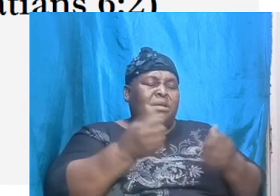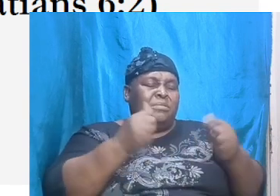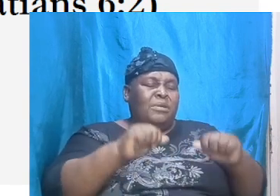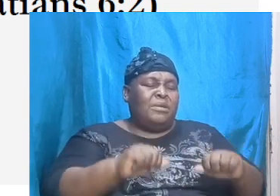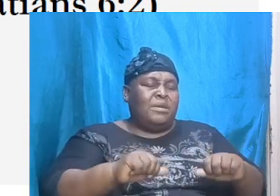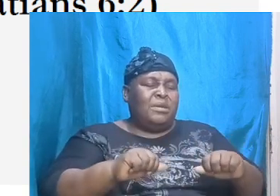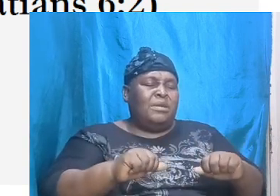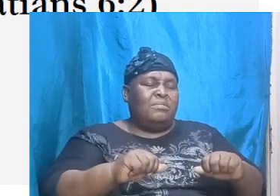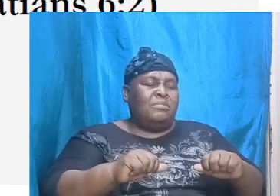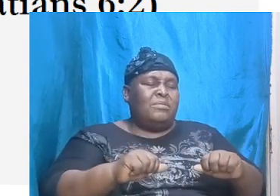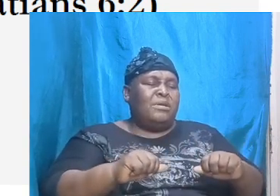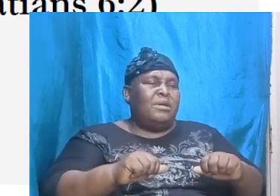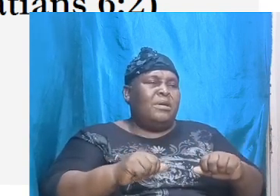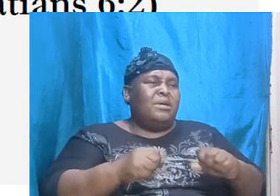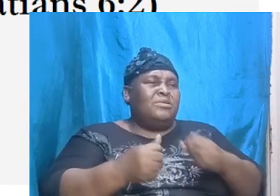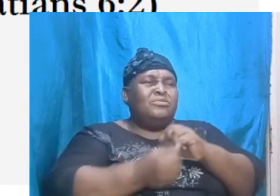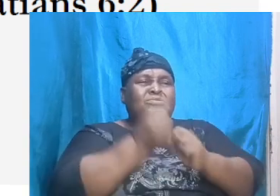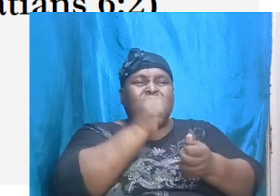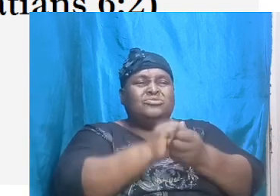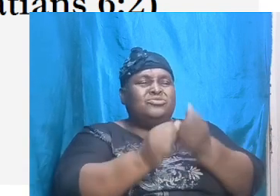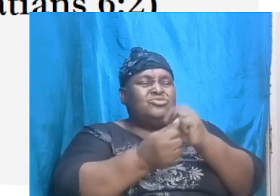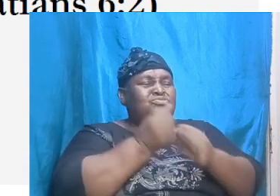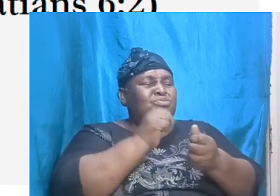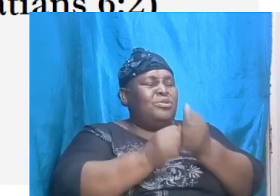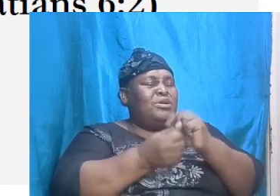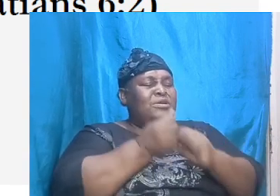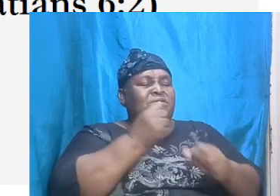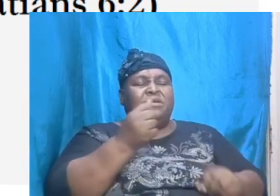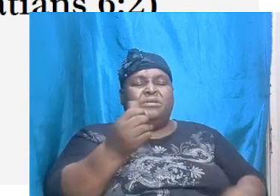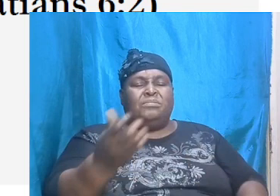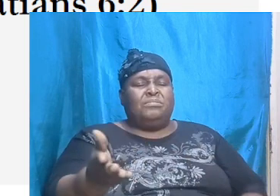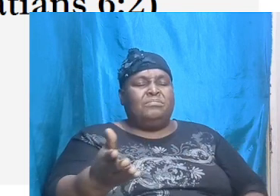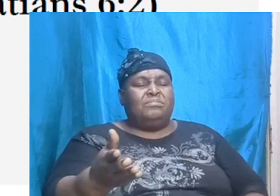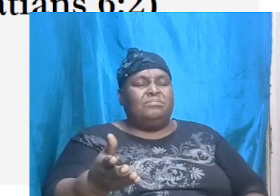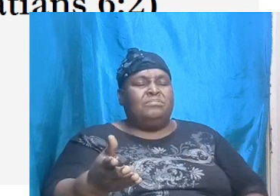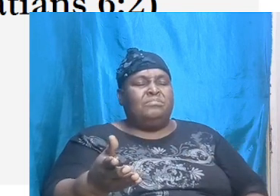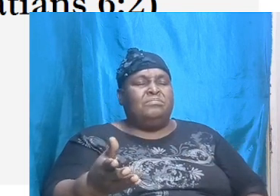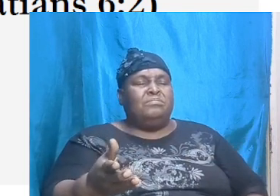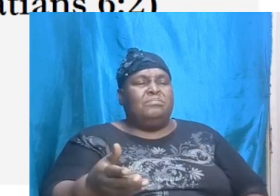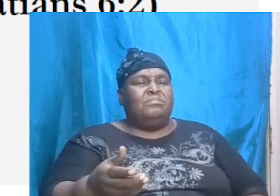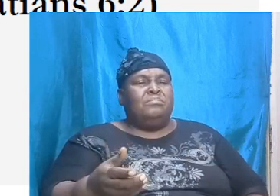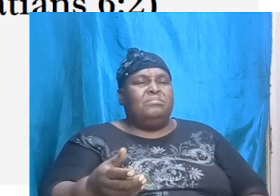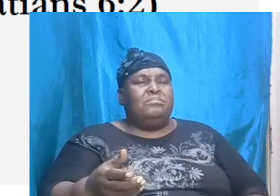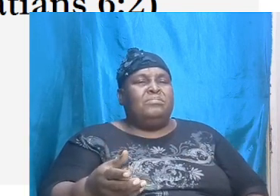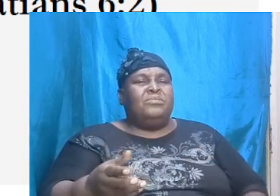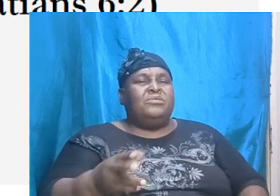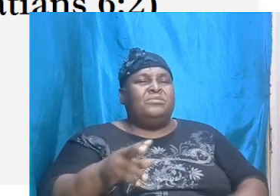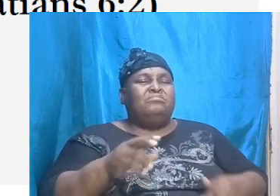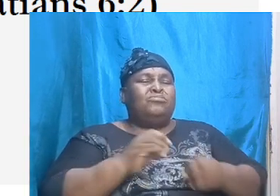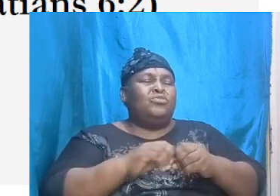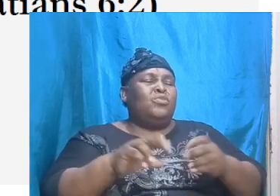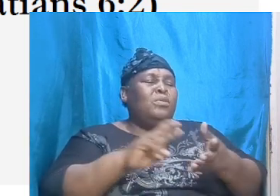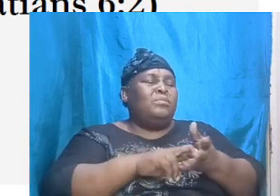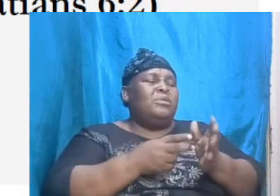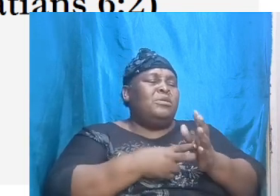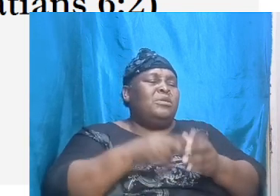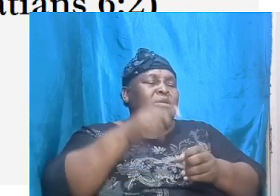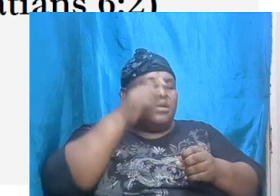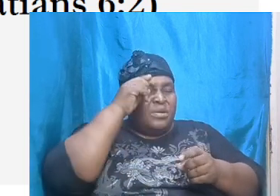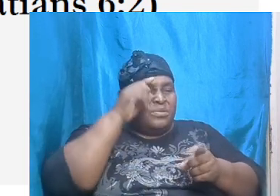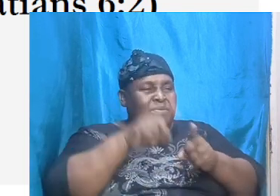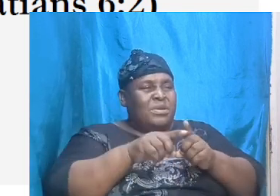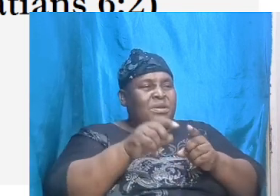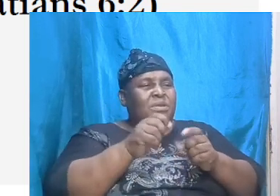ensure that I'm going to tear them more and bring them out and show them out. Amen. It doesn't mean that you are in agreement with everything they